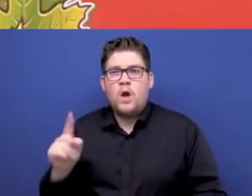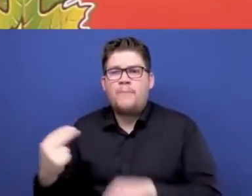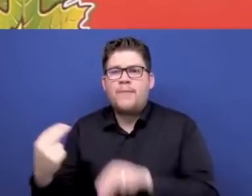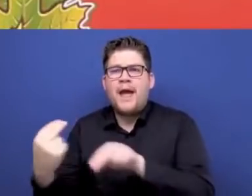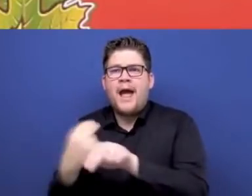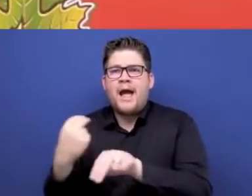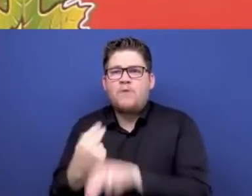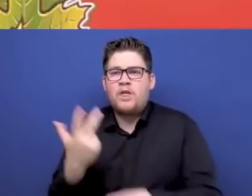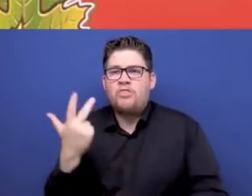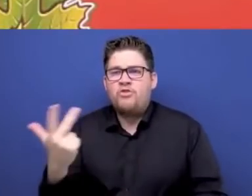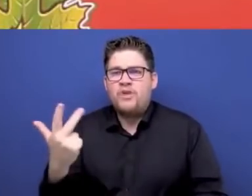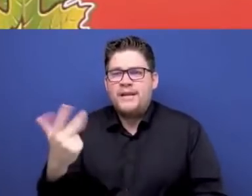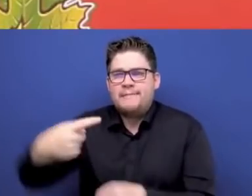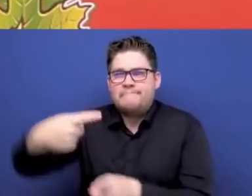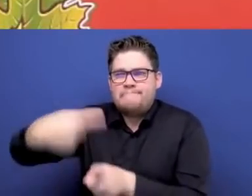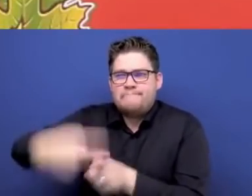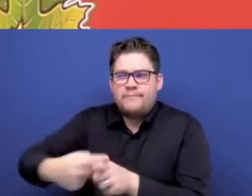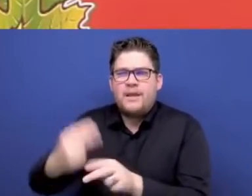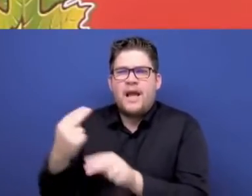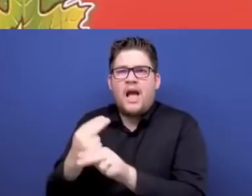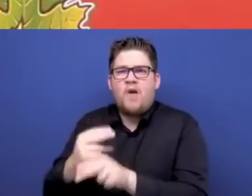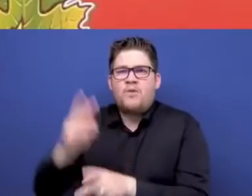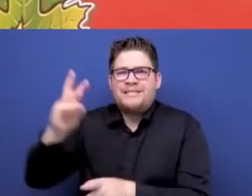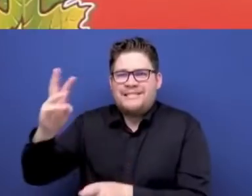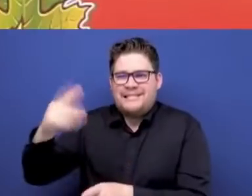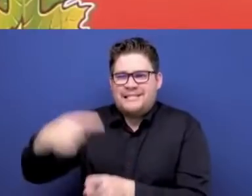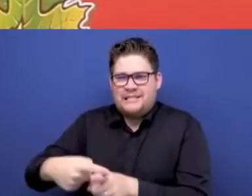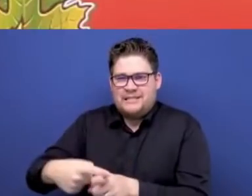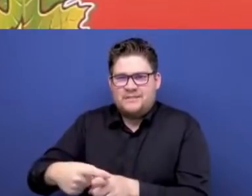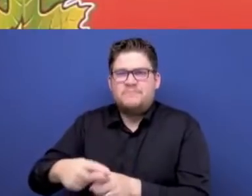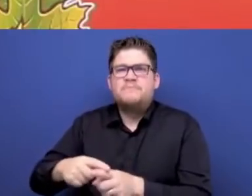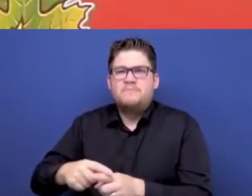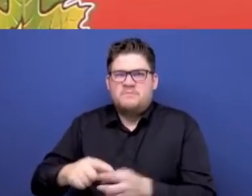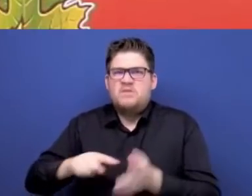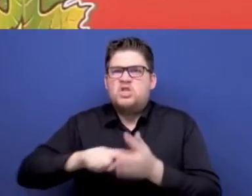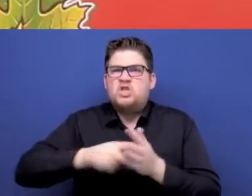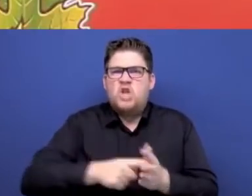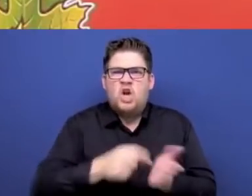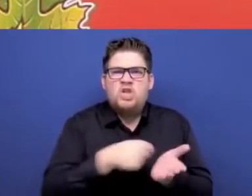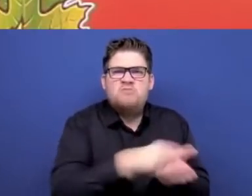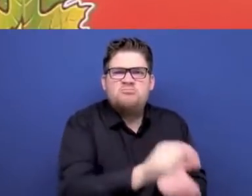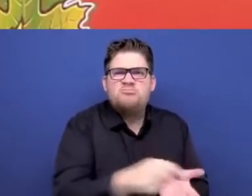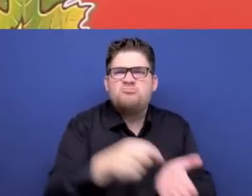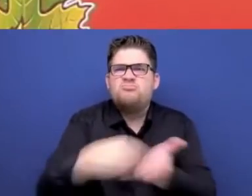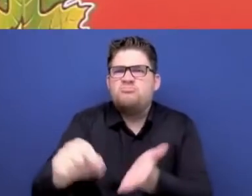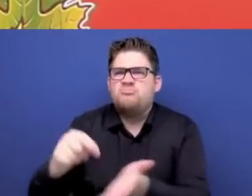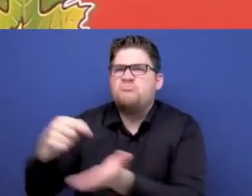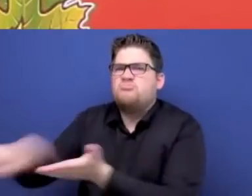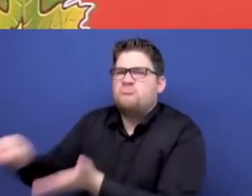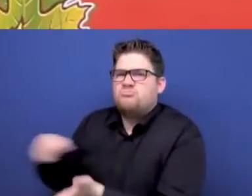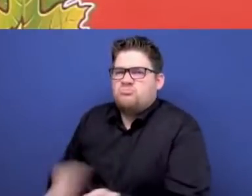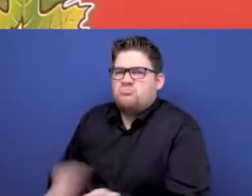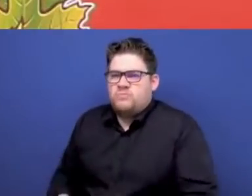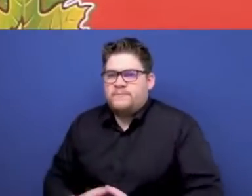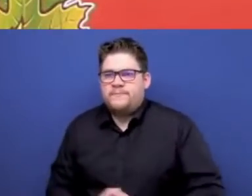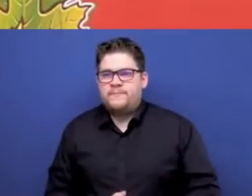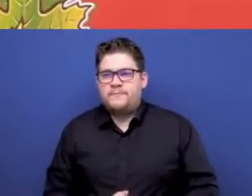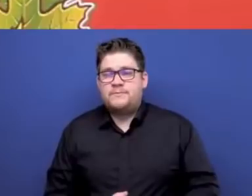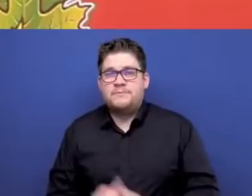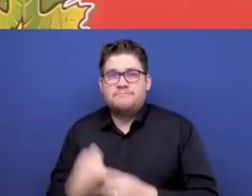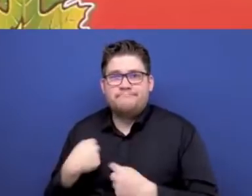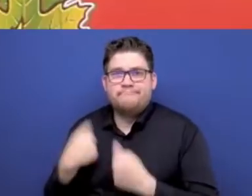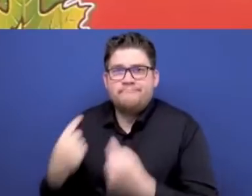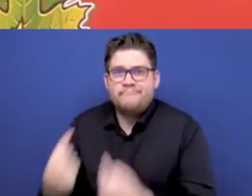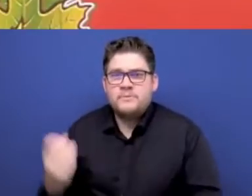appeared deliberately set fires there. And then since Saturday's report, there have been several small blazes that one